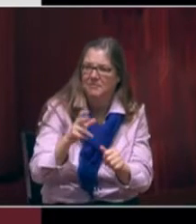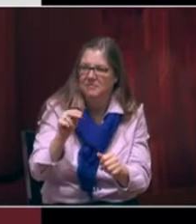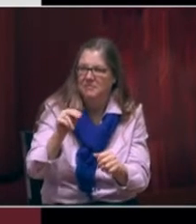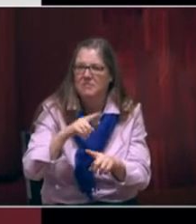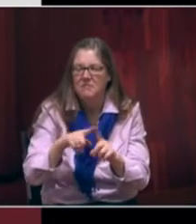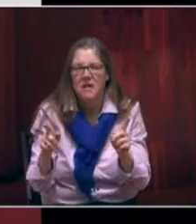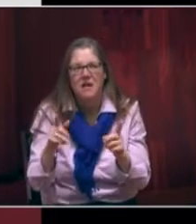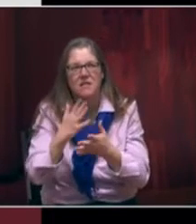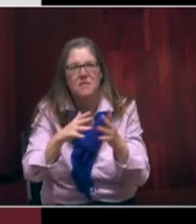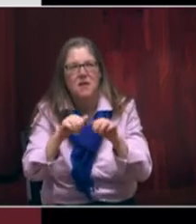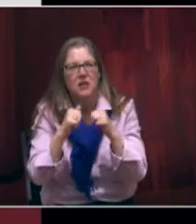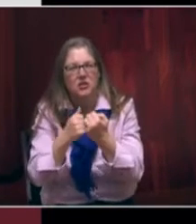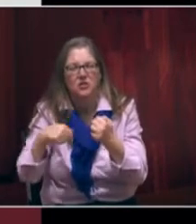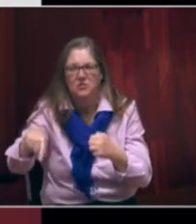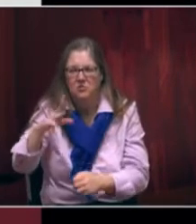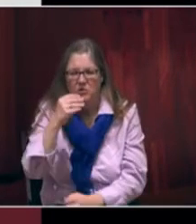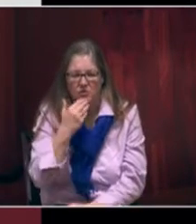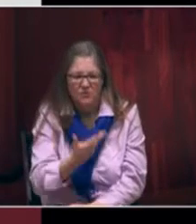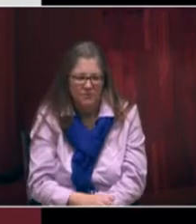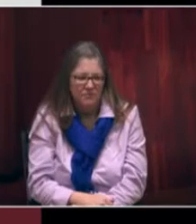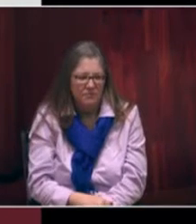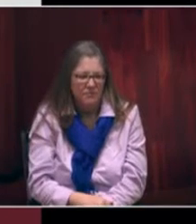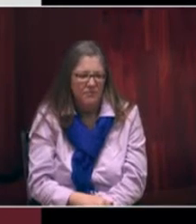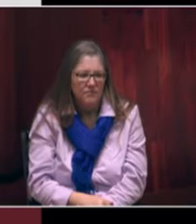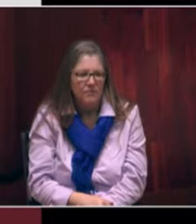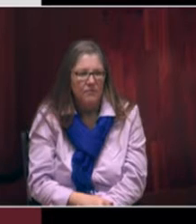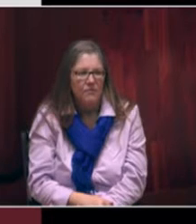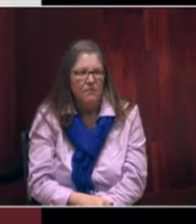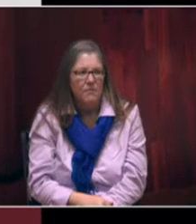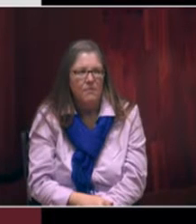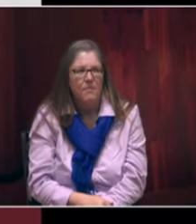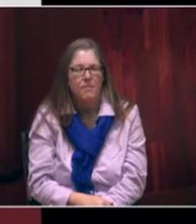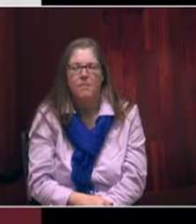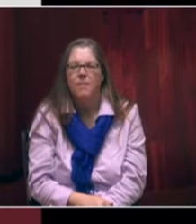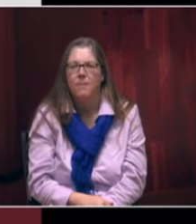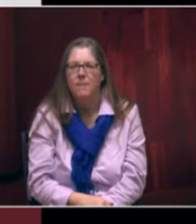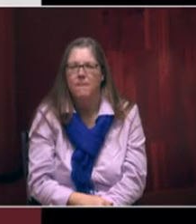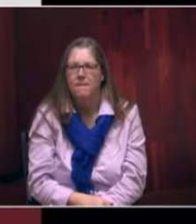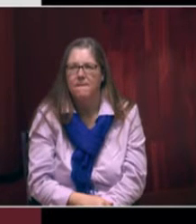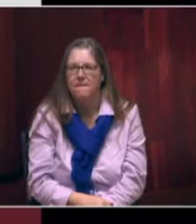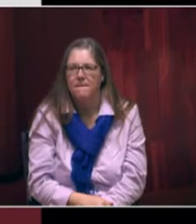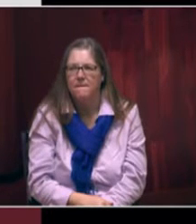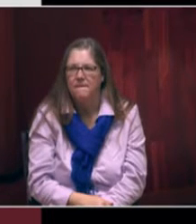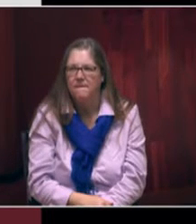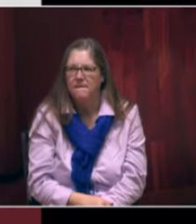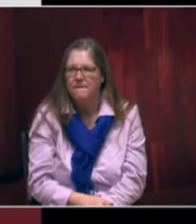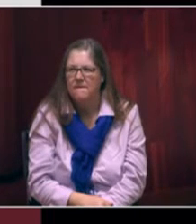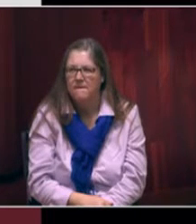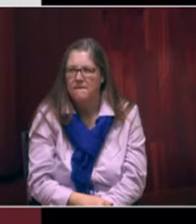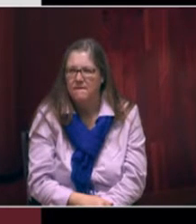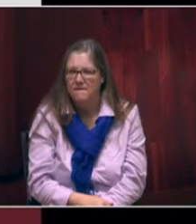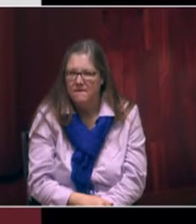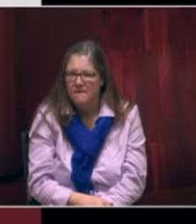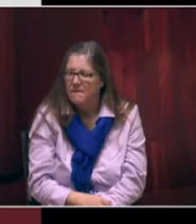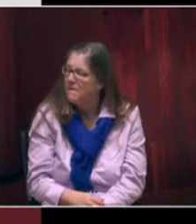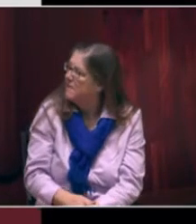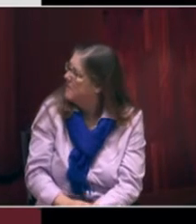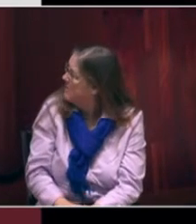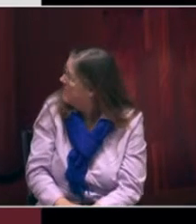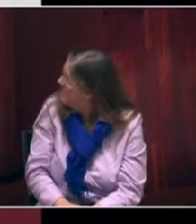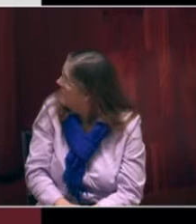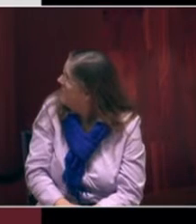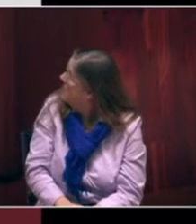to it. Next slide, Gordon. Space update. So the space update implied by the